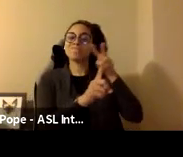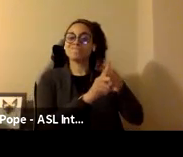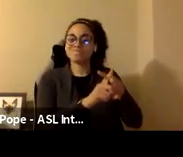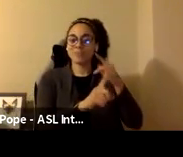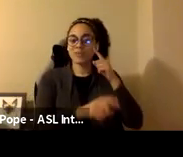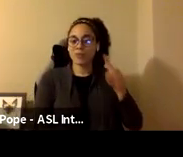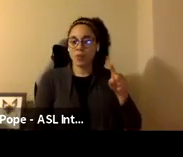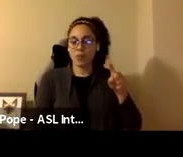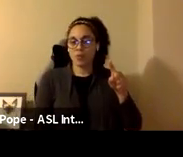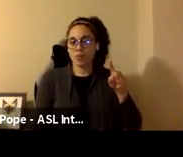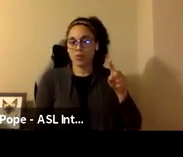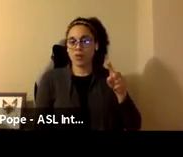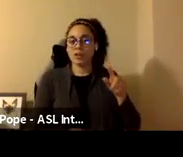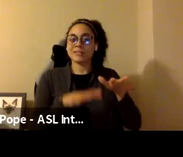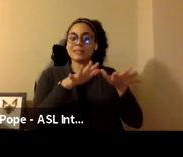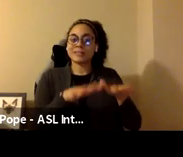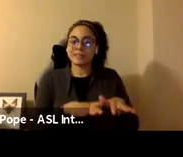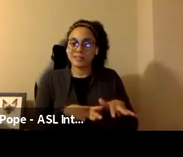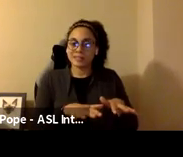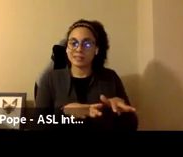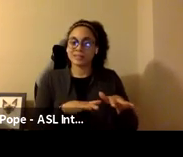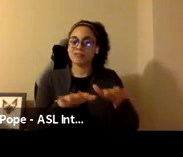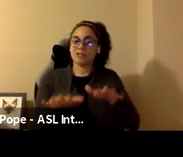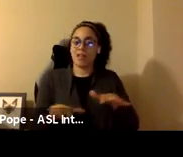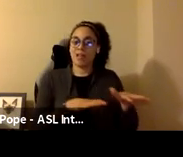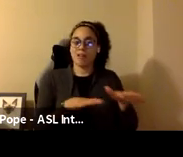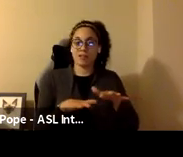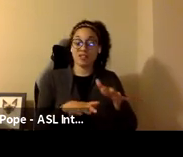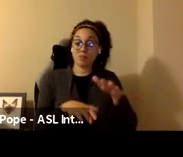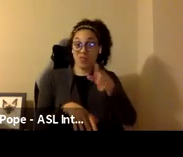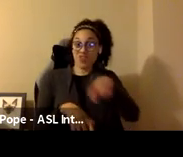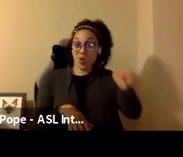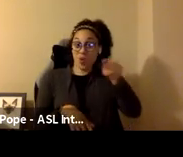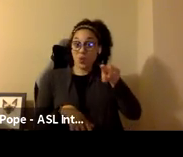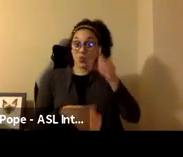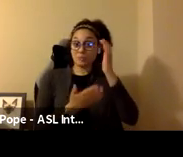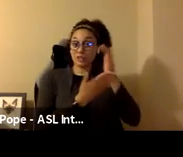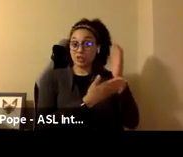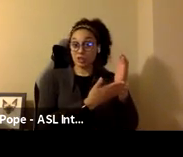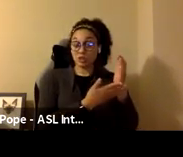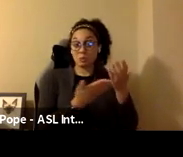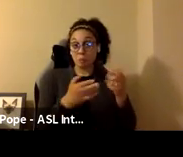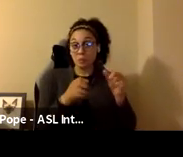for chilling out, which these might be a really great spot too.